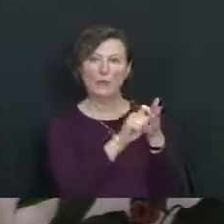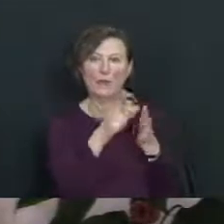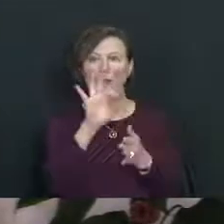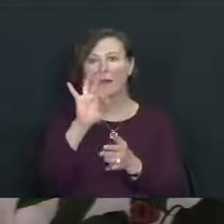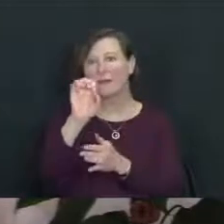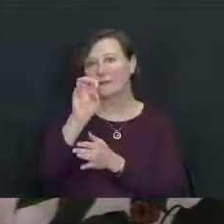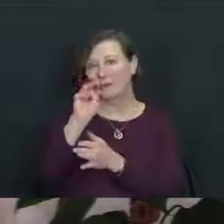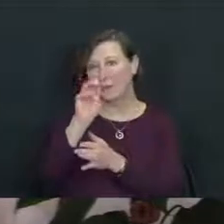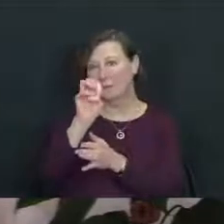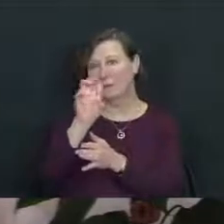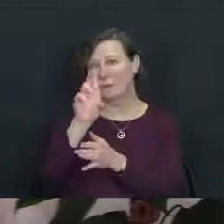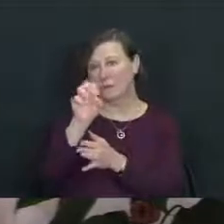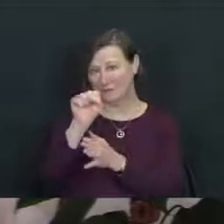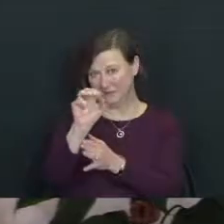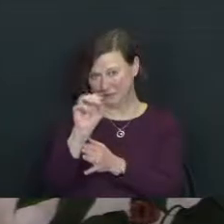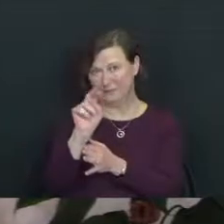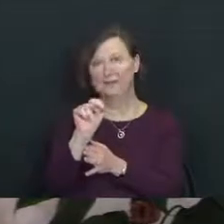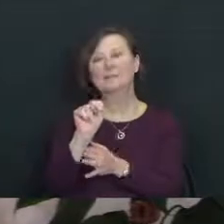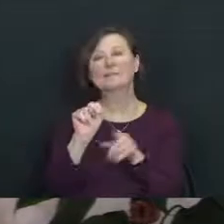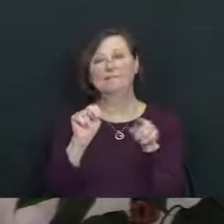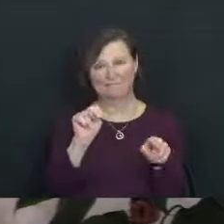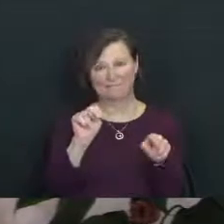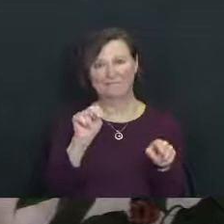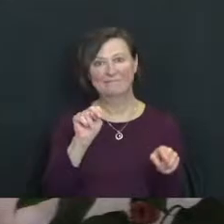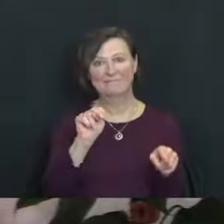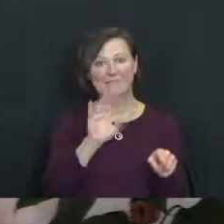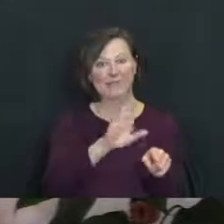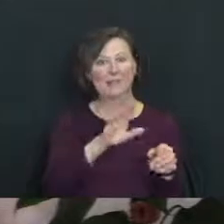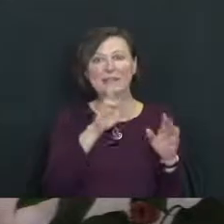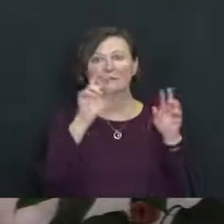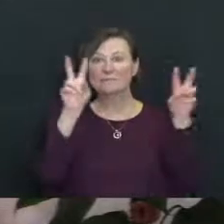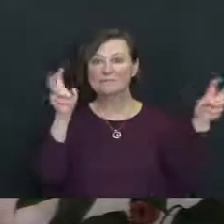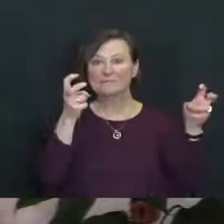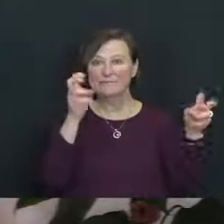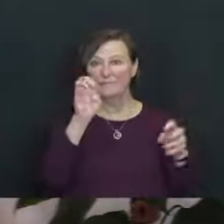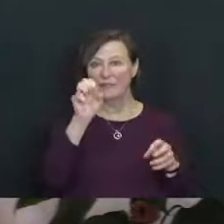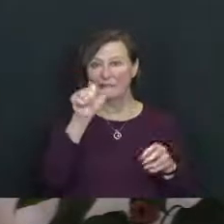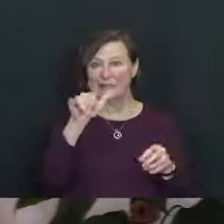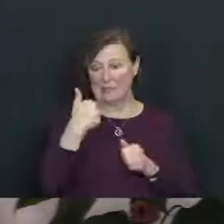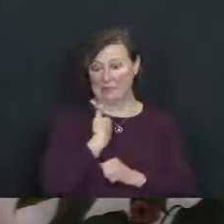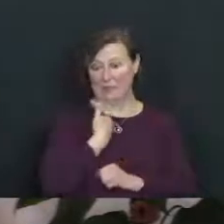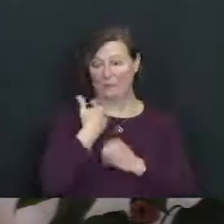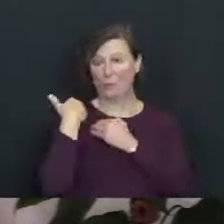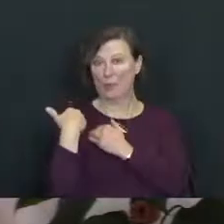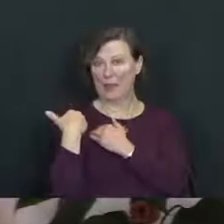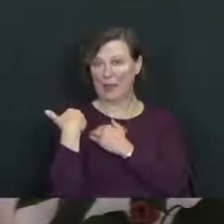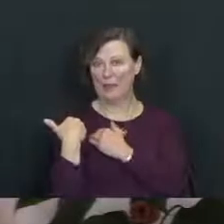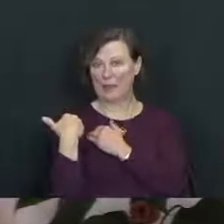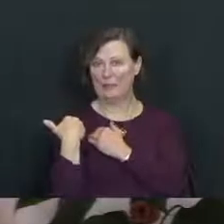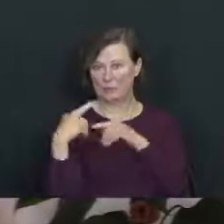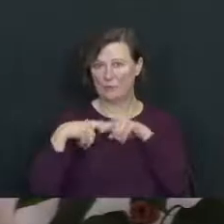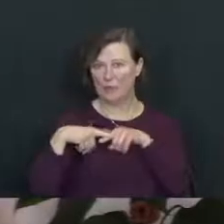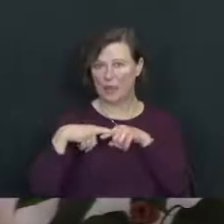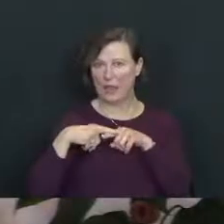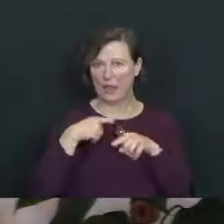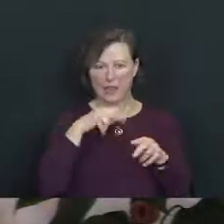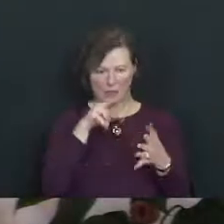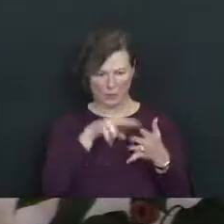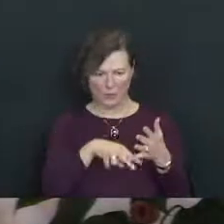Waldo Emerson, in whose essay, Self-Reliance, I read the words, "Trust